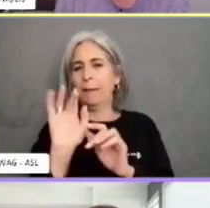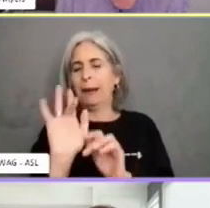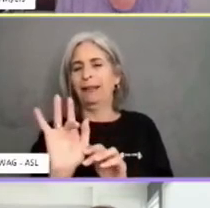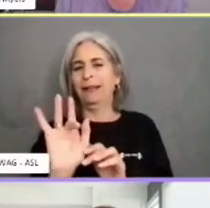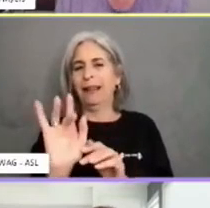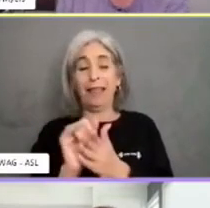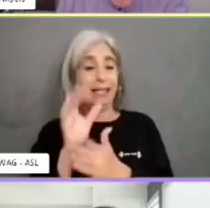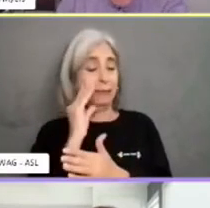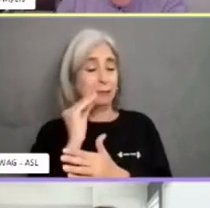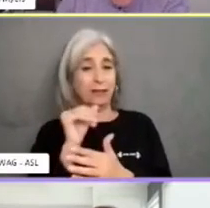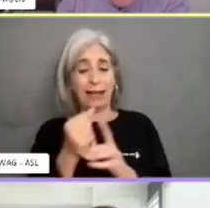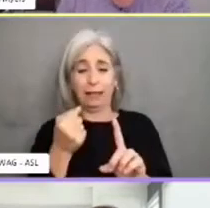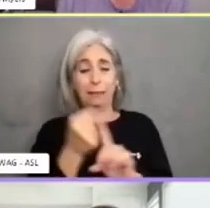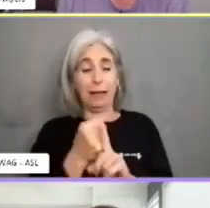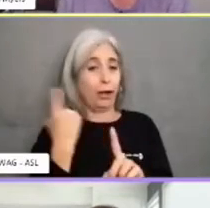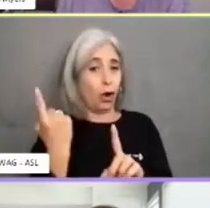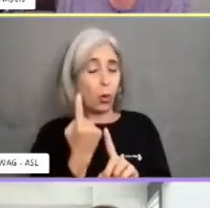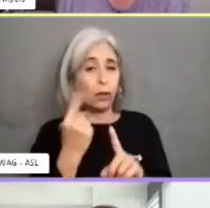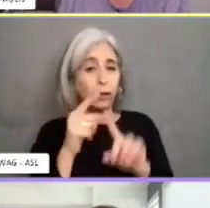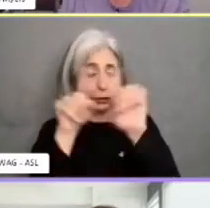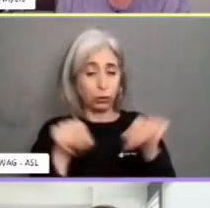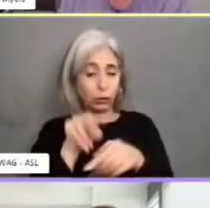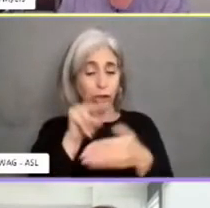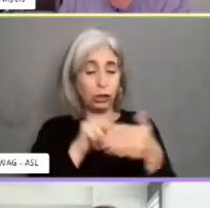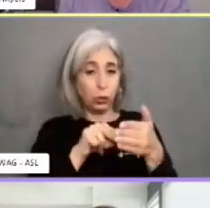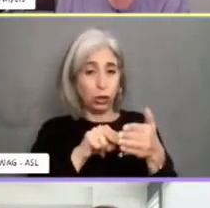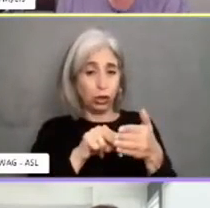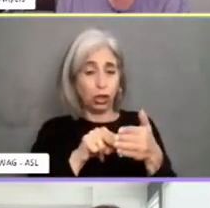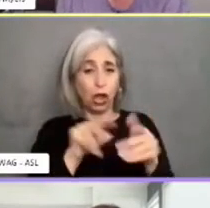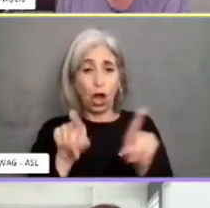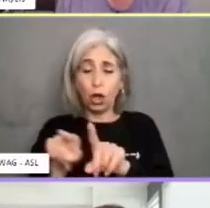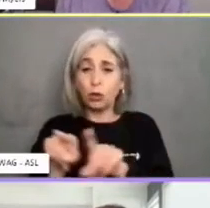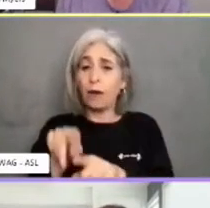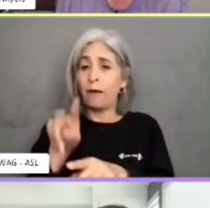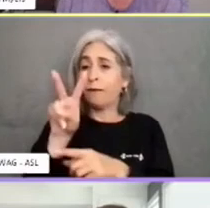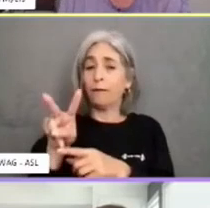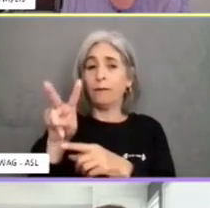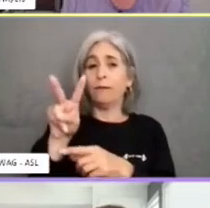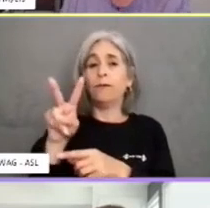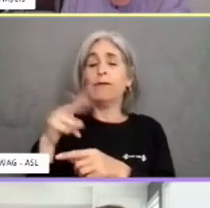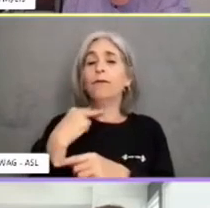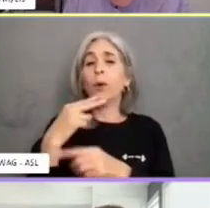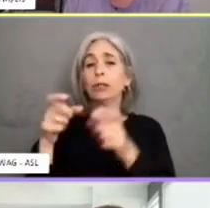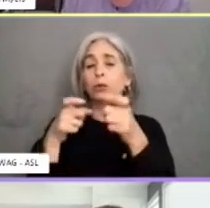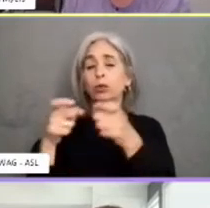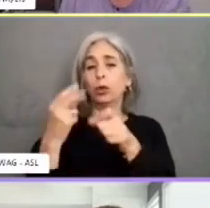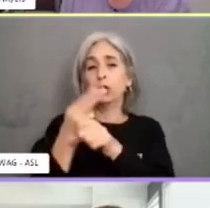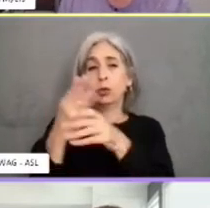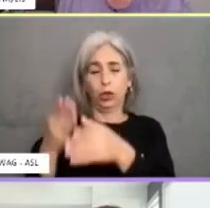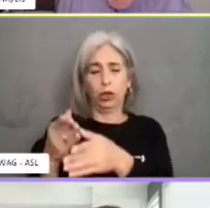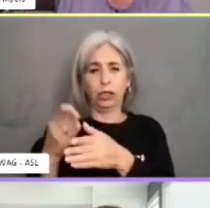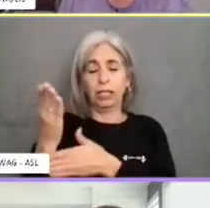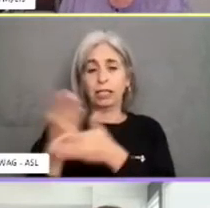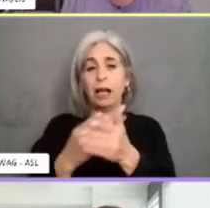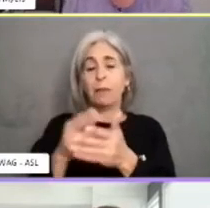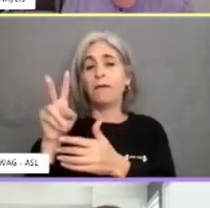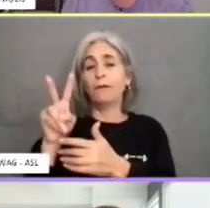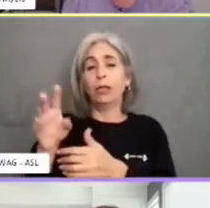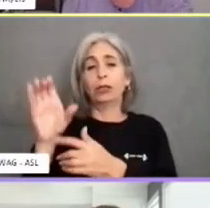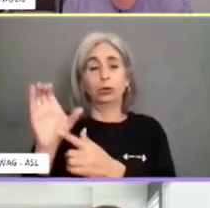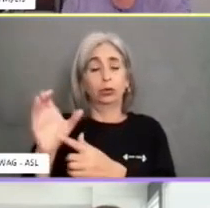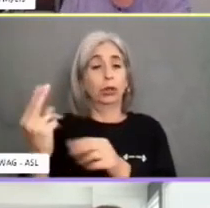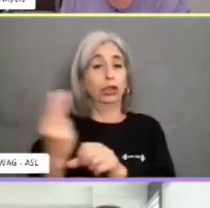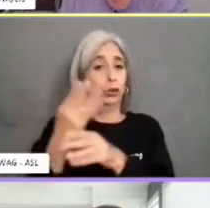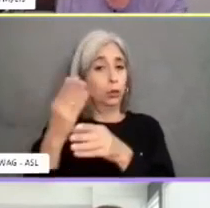not just going to impact screen reader users, but it'll also impact voice control users, because now some voice control users might